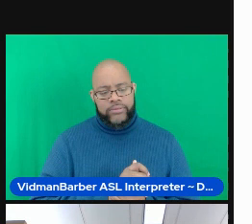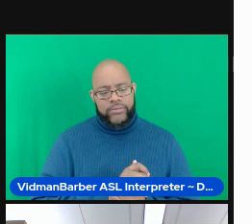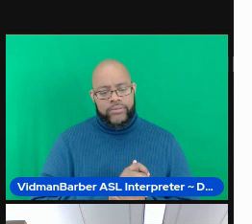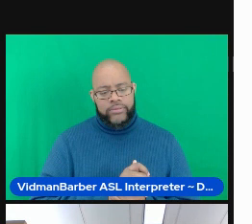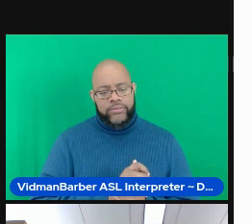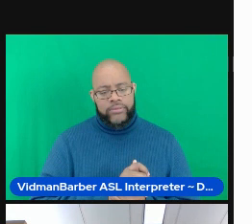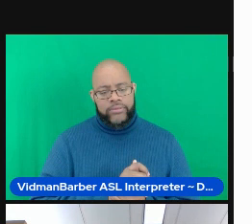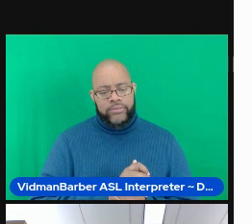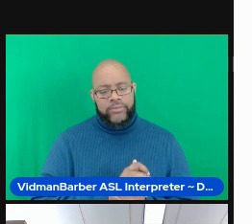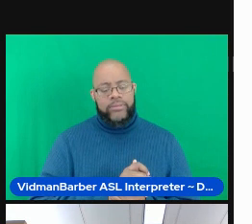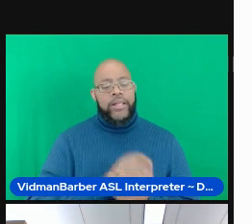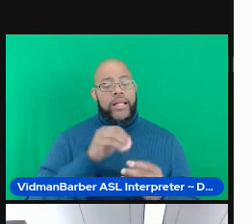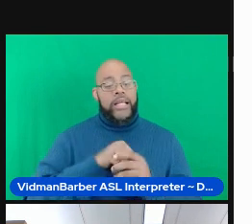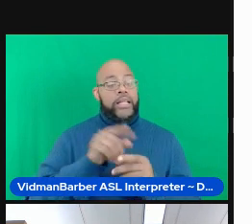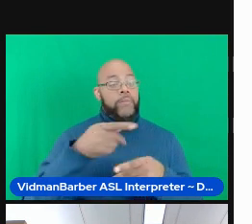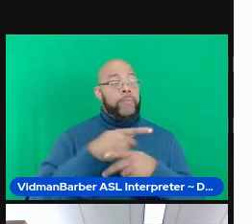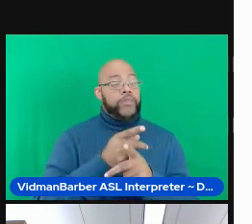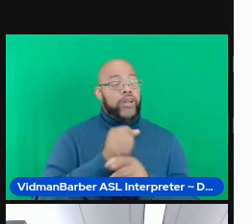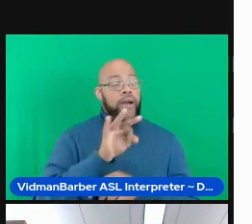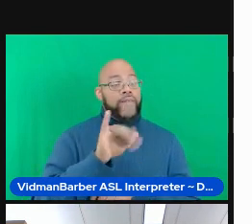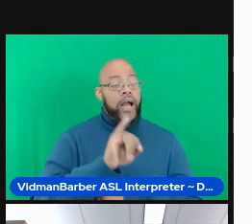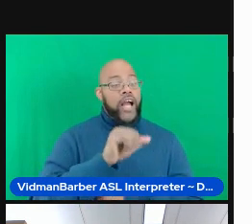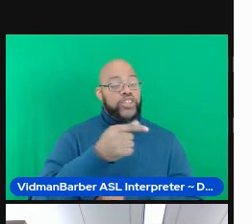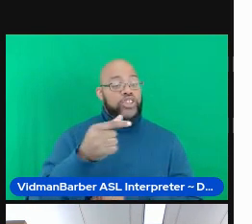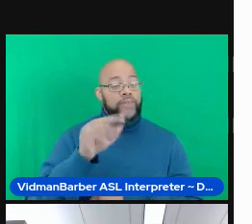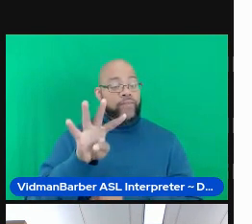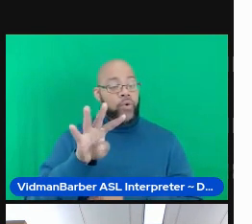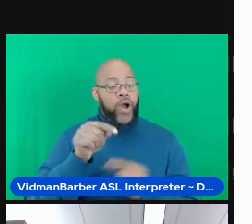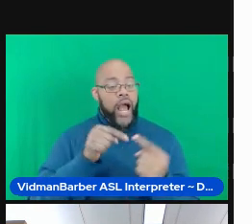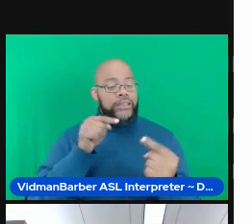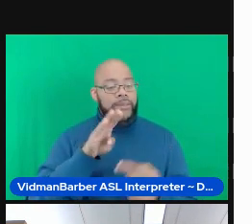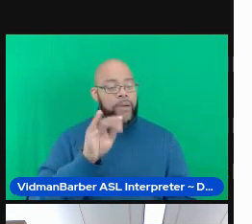have an impairment in the production of IgG4 antibodies.